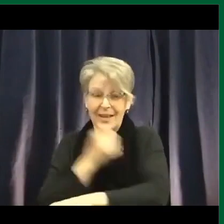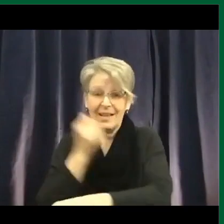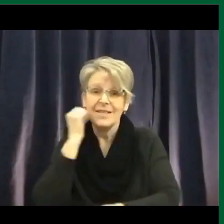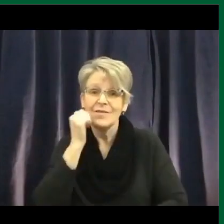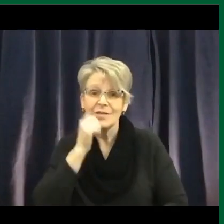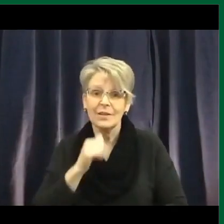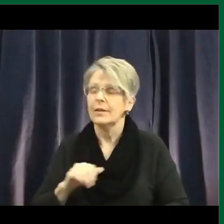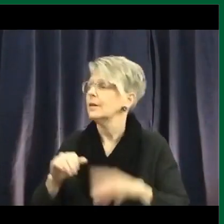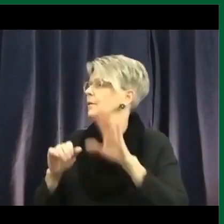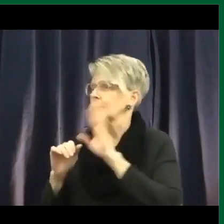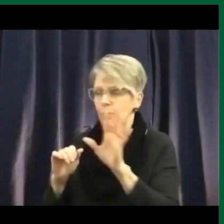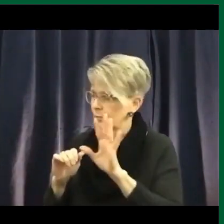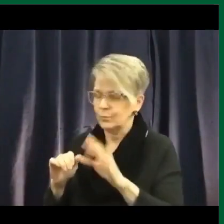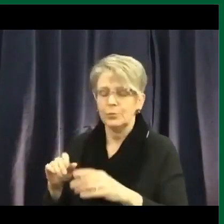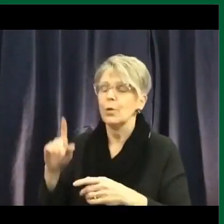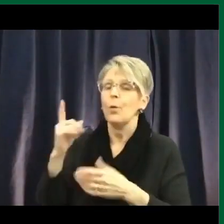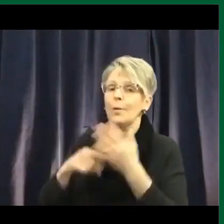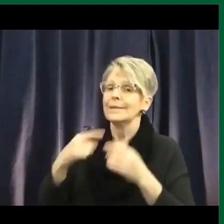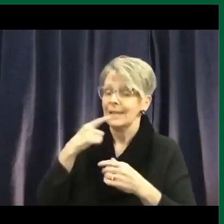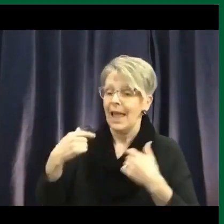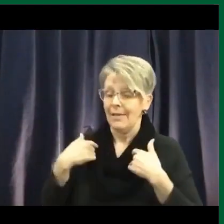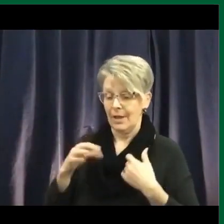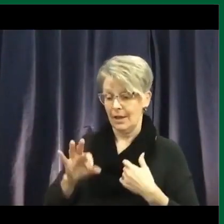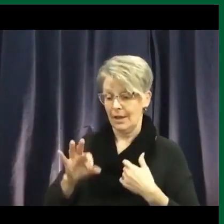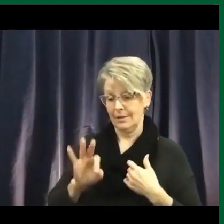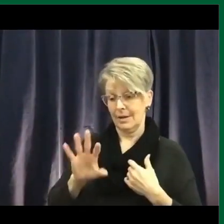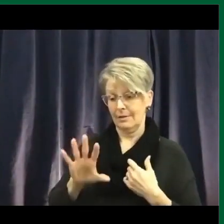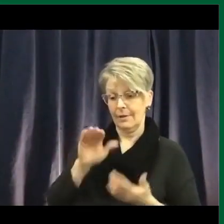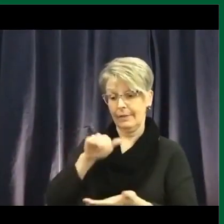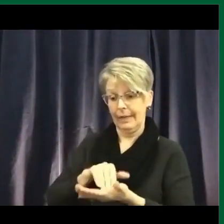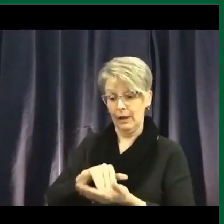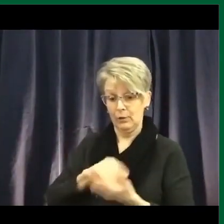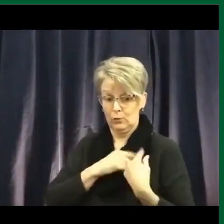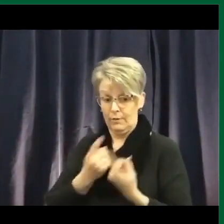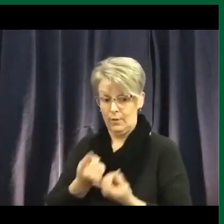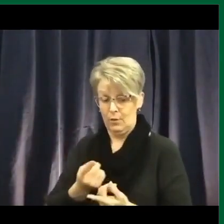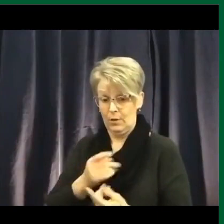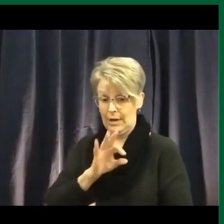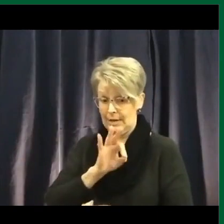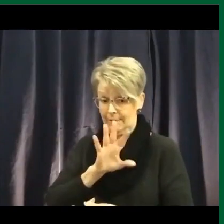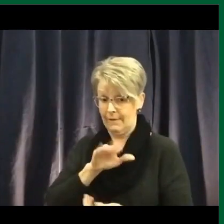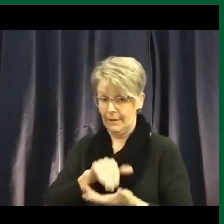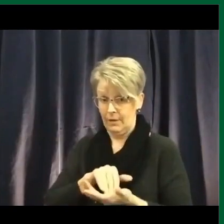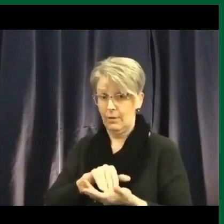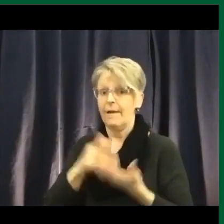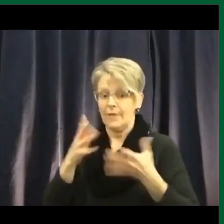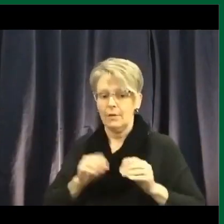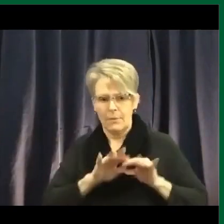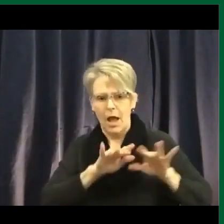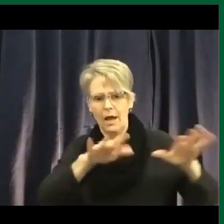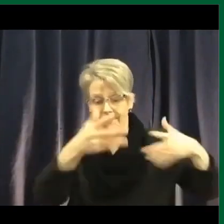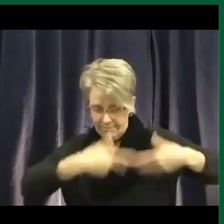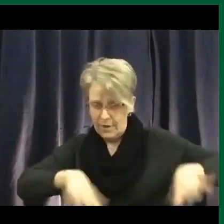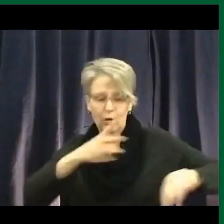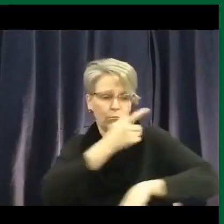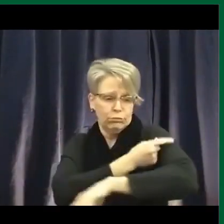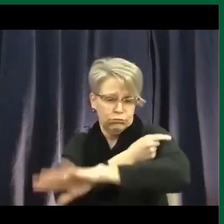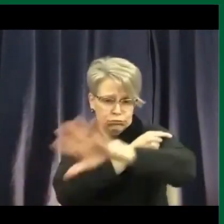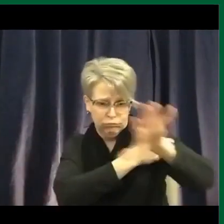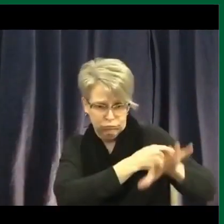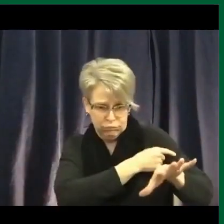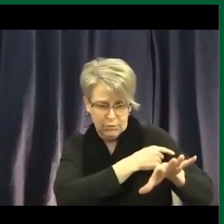what I'm saying, I believe, is we have about 95,000 thus far that we have delivered to the people of the province. We're going to receive